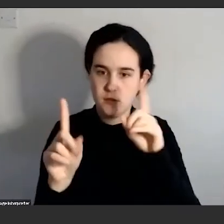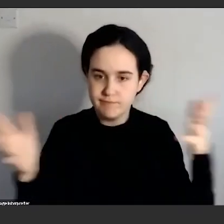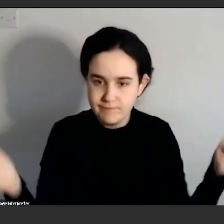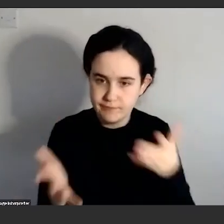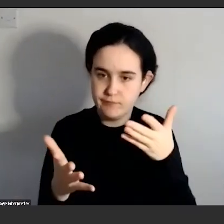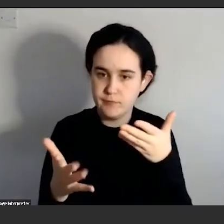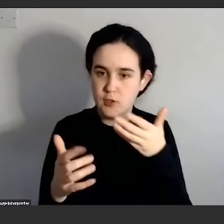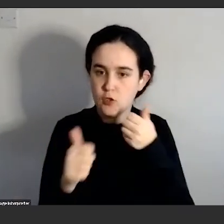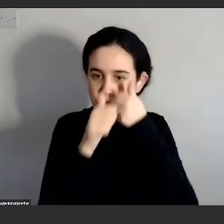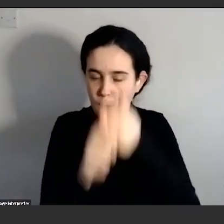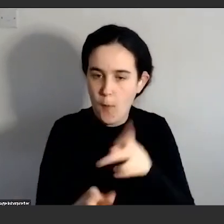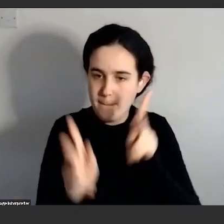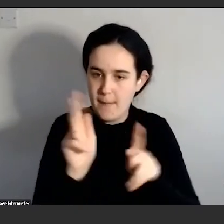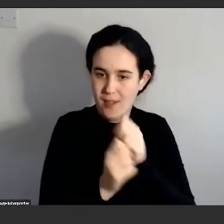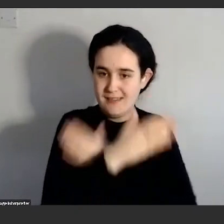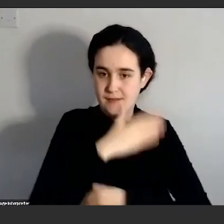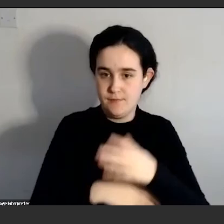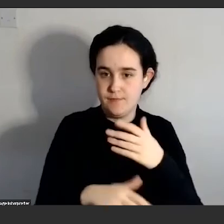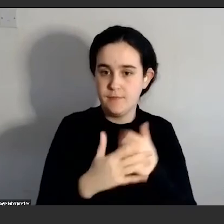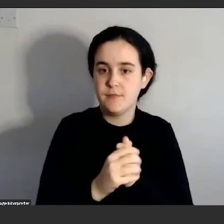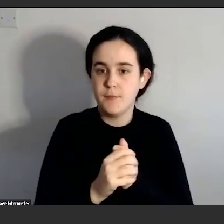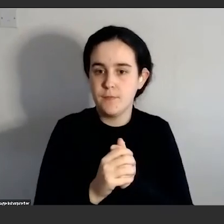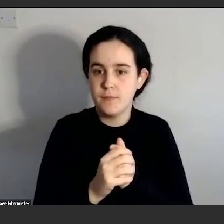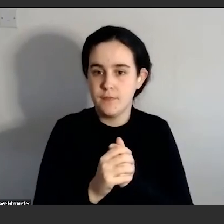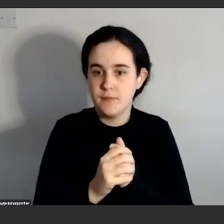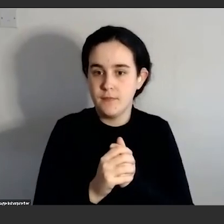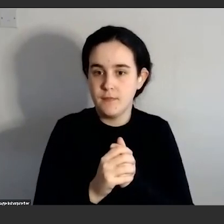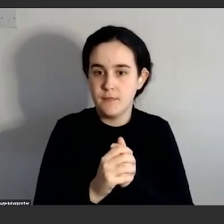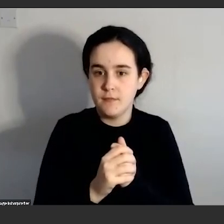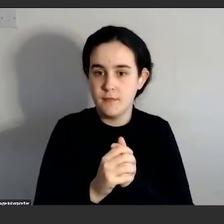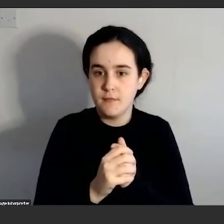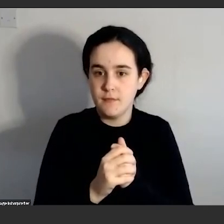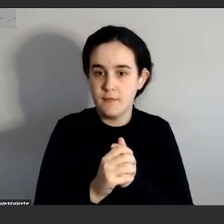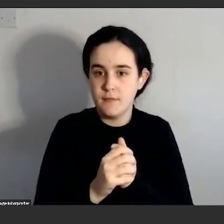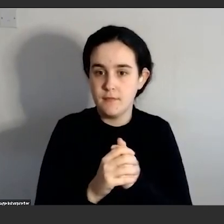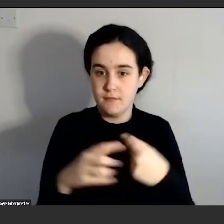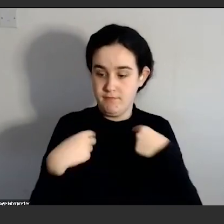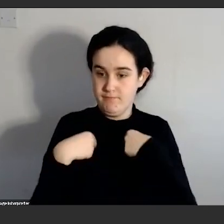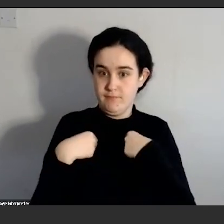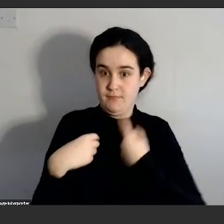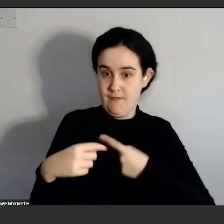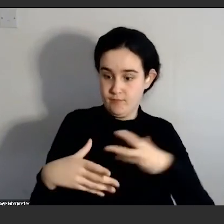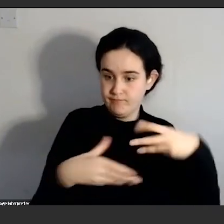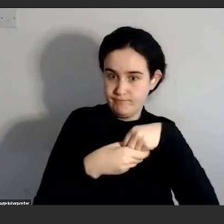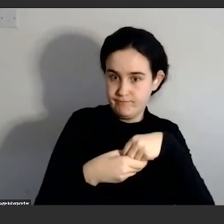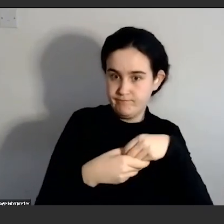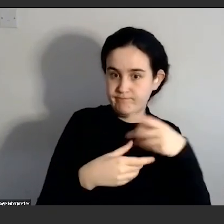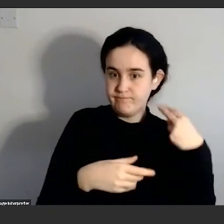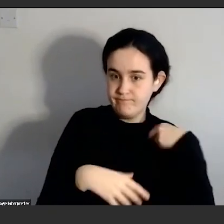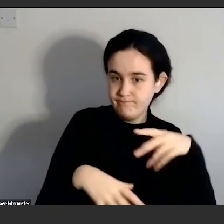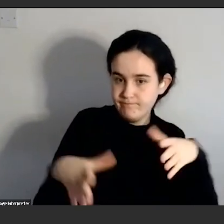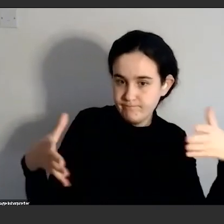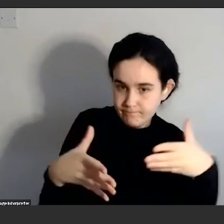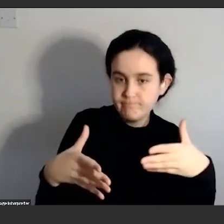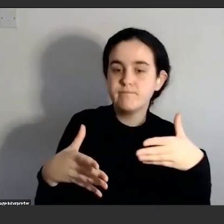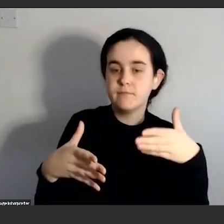think the health and the importance of health has been a crucial component for Microsoft in thinking through